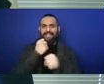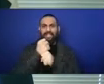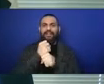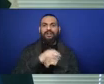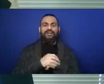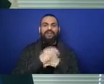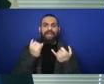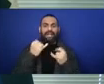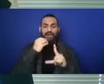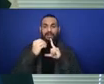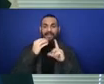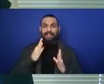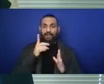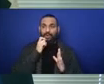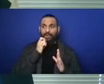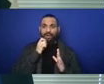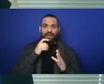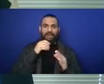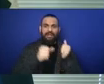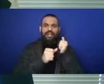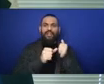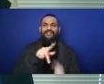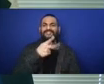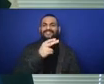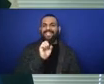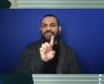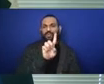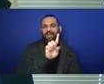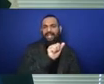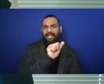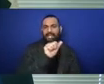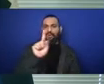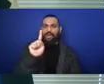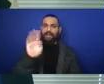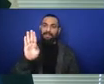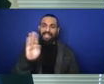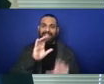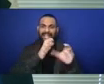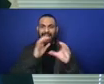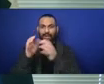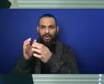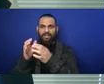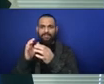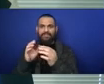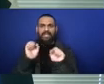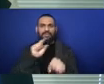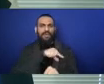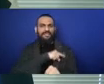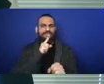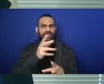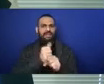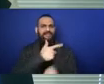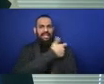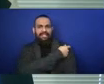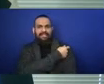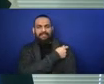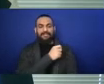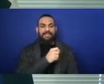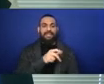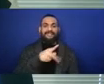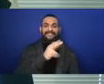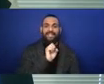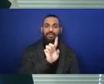the Phase 1A or Phase 1B categories are eligible to receive the vaccine. Phase 1B recipients